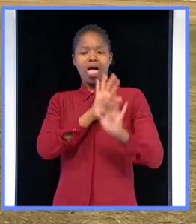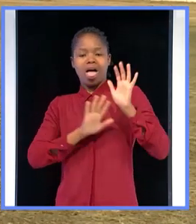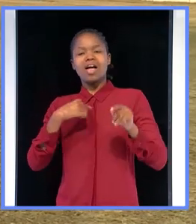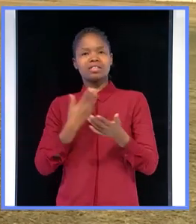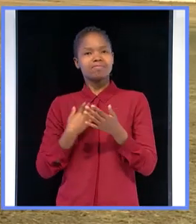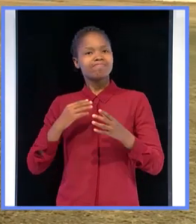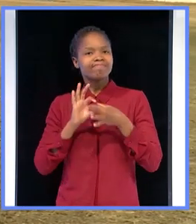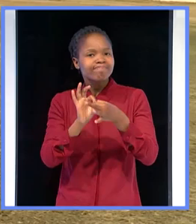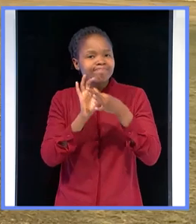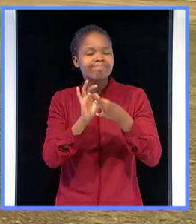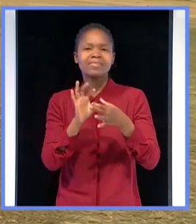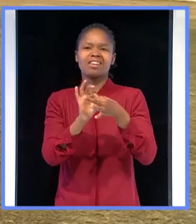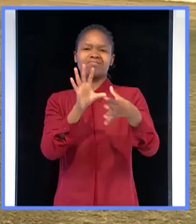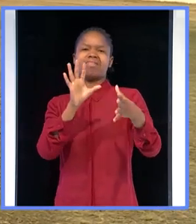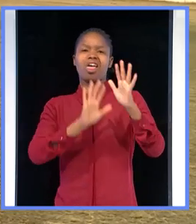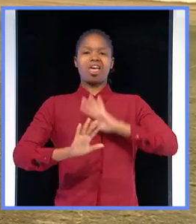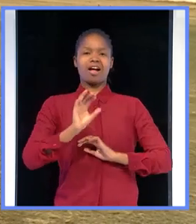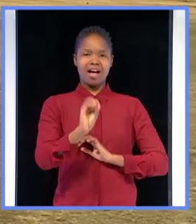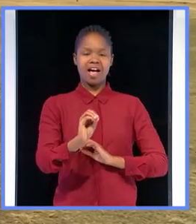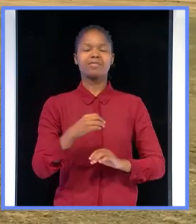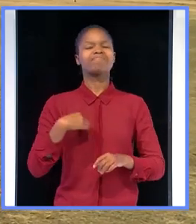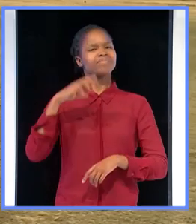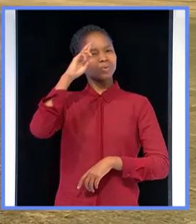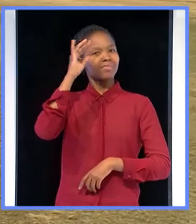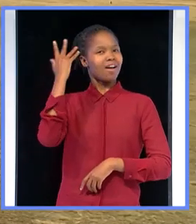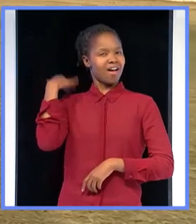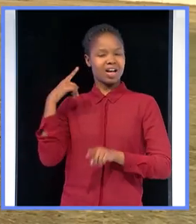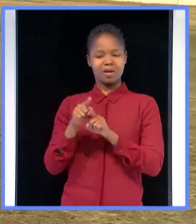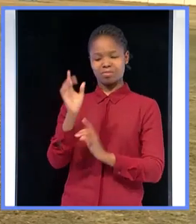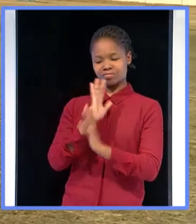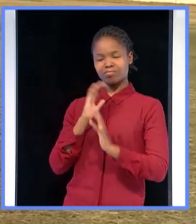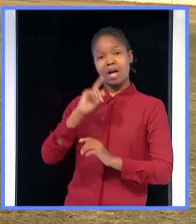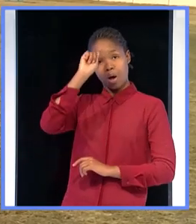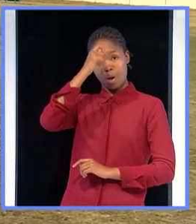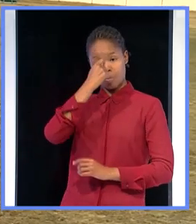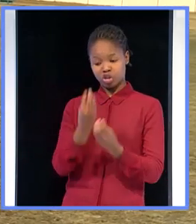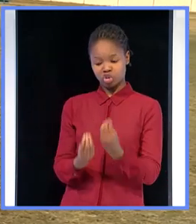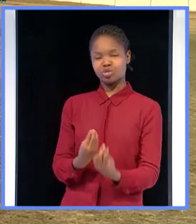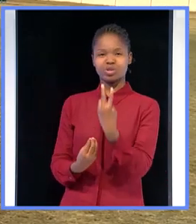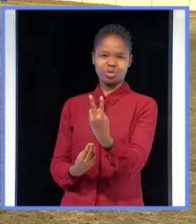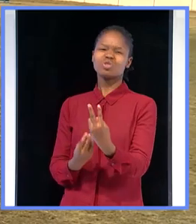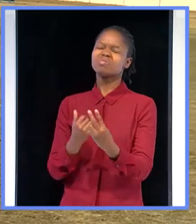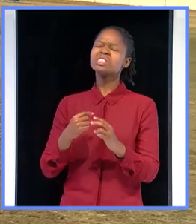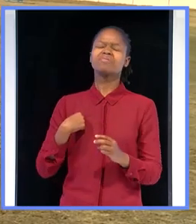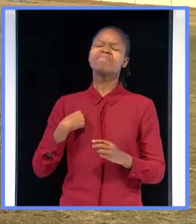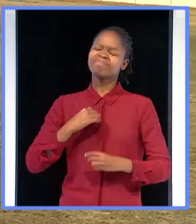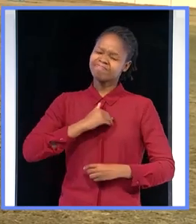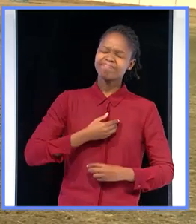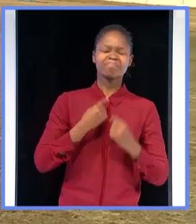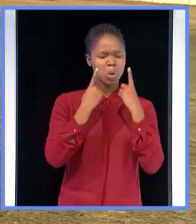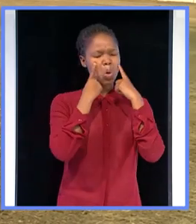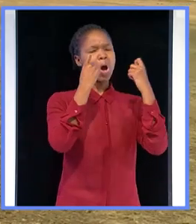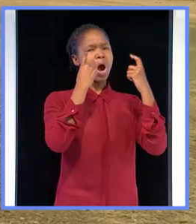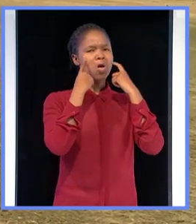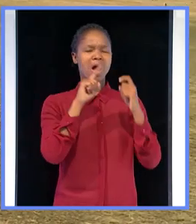field, playing with us again. And I remember he told me a story about his sons. He was very negative and he started crying one night because he can't be with